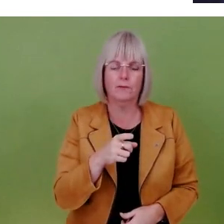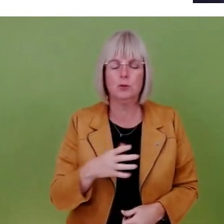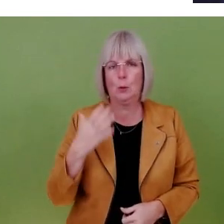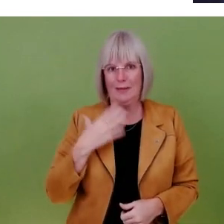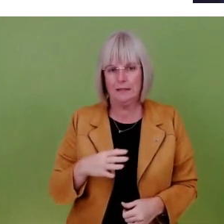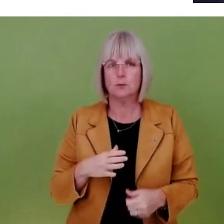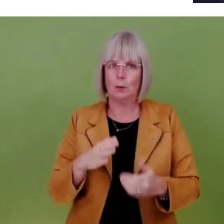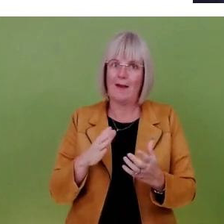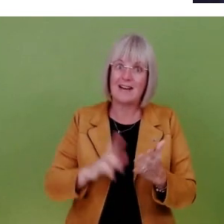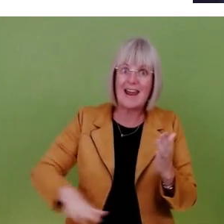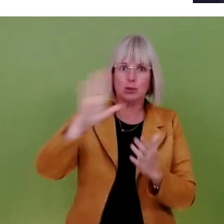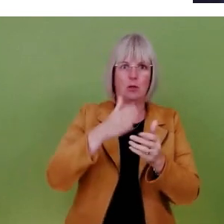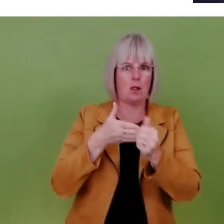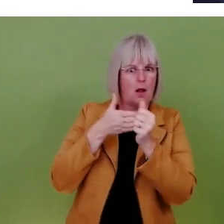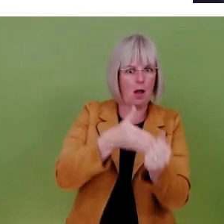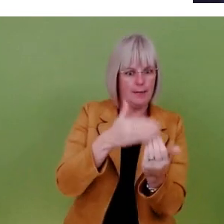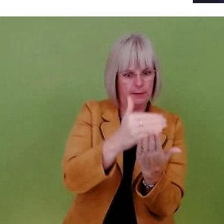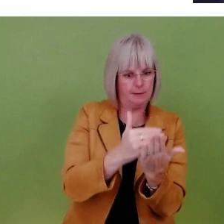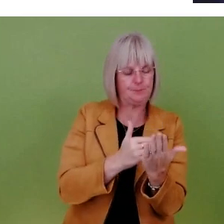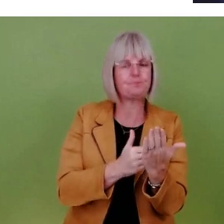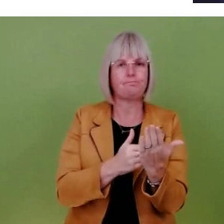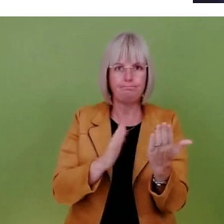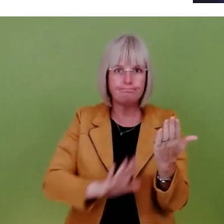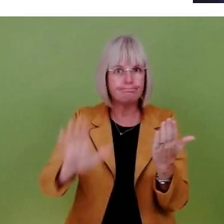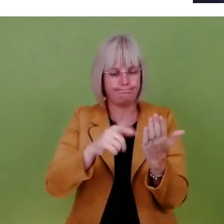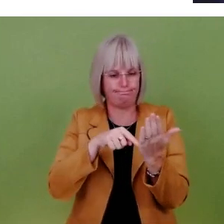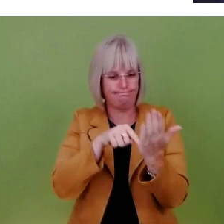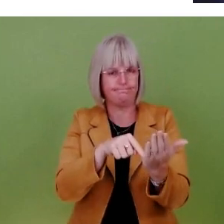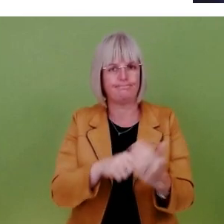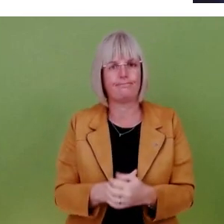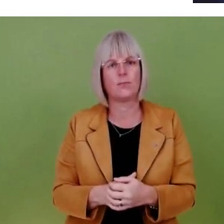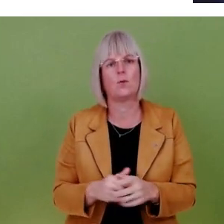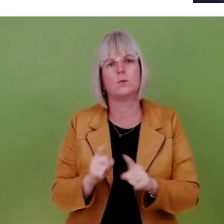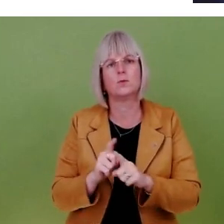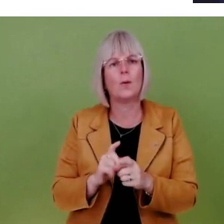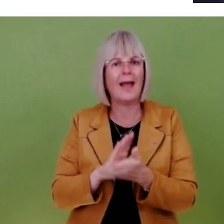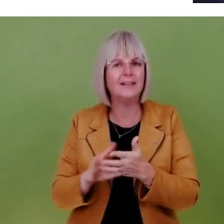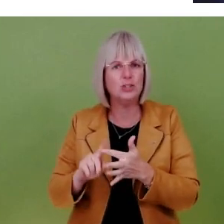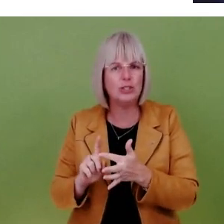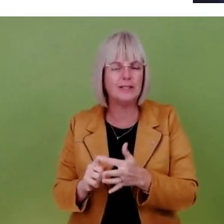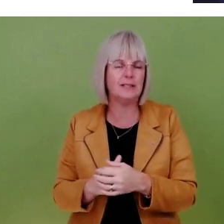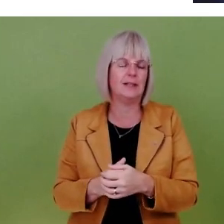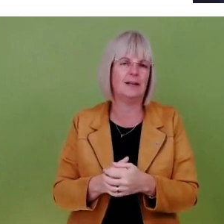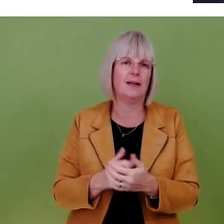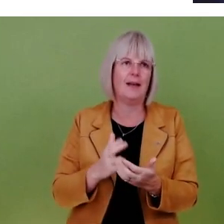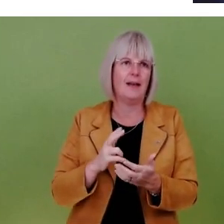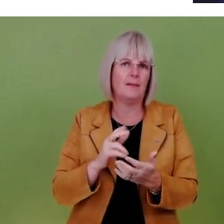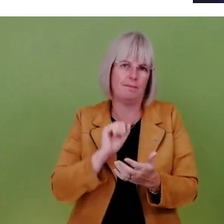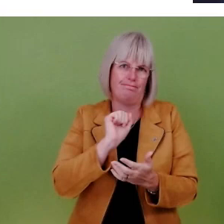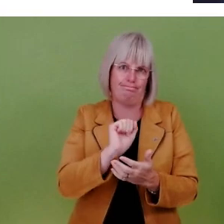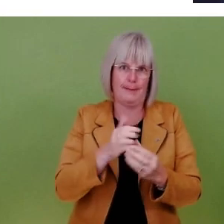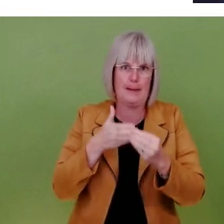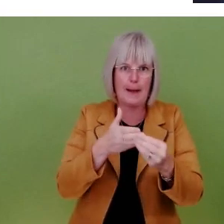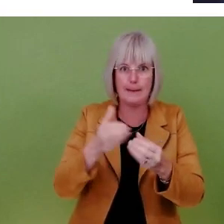In addition, both our commissioners, HEE and NHSE, and also our universities are more and more asking